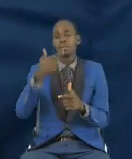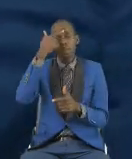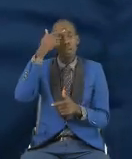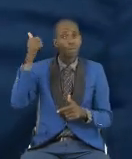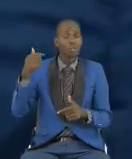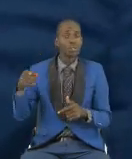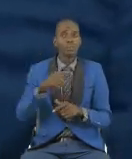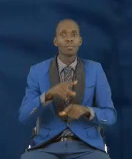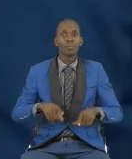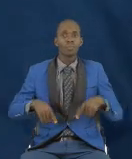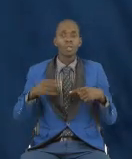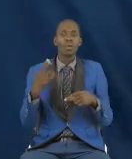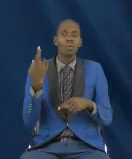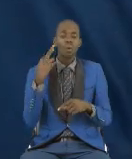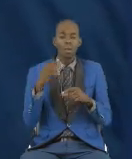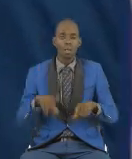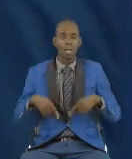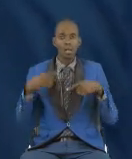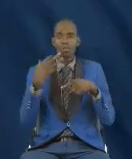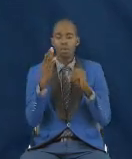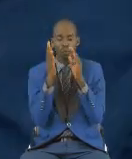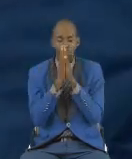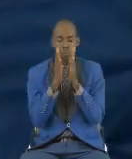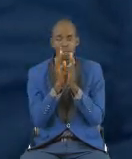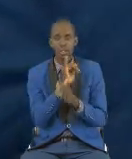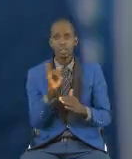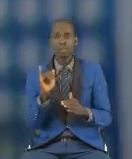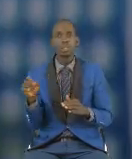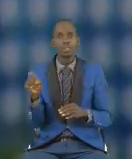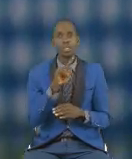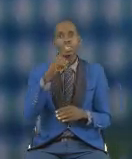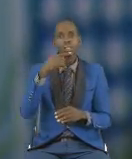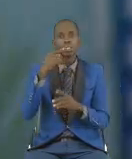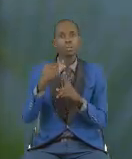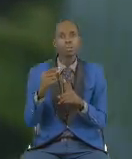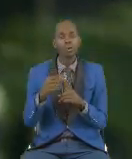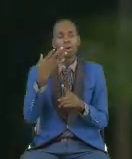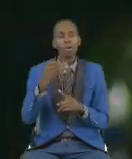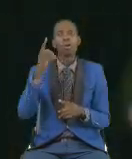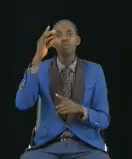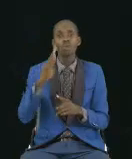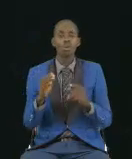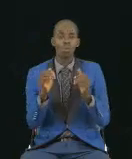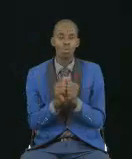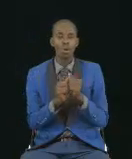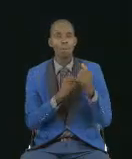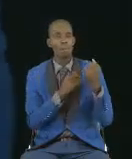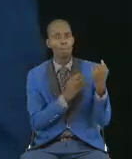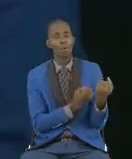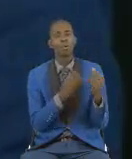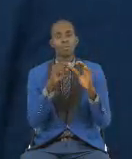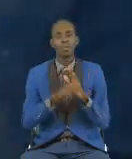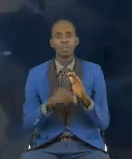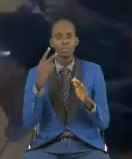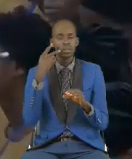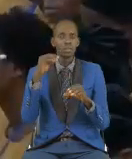were lives of praying, they spoke the word of God with boldness. Look at chapter 6. I'm